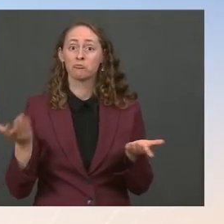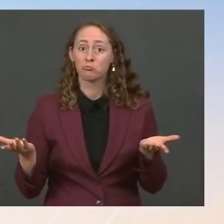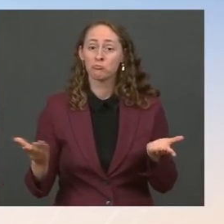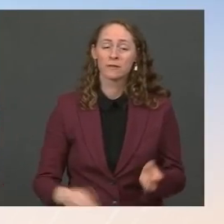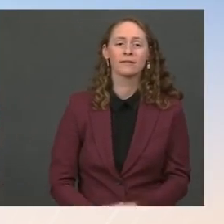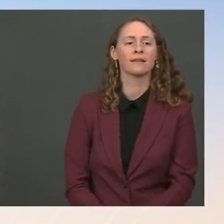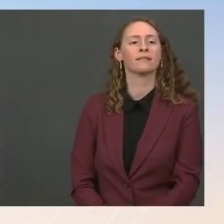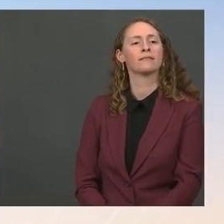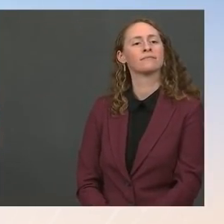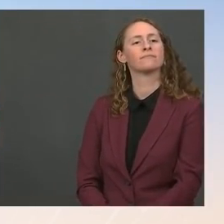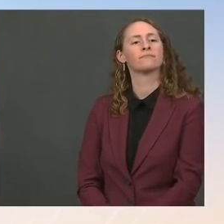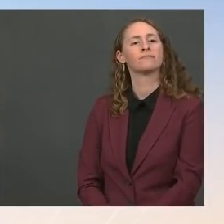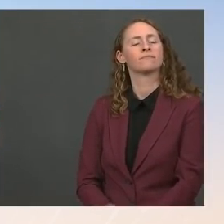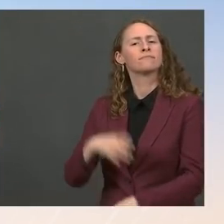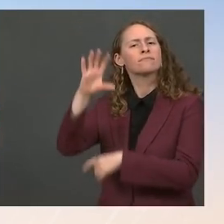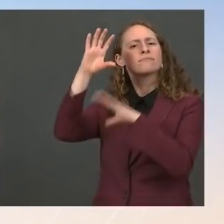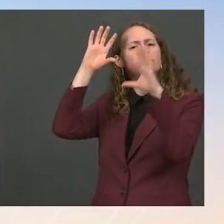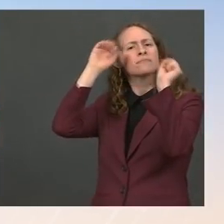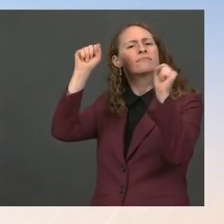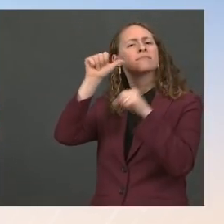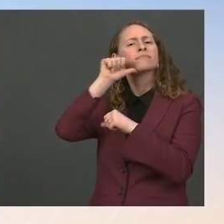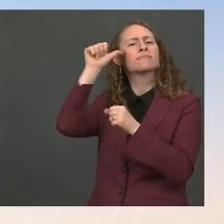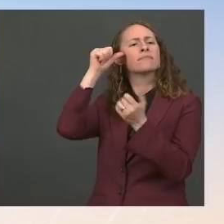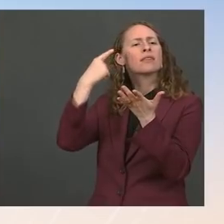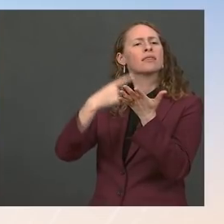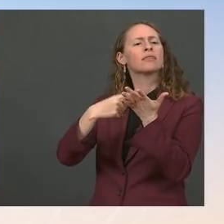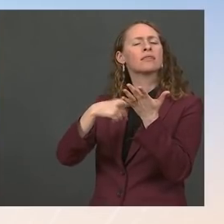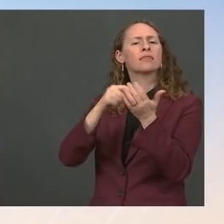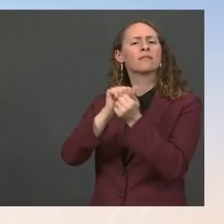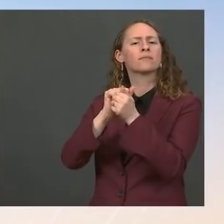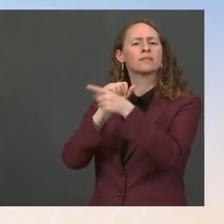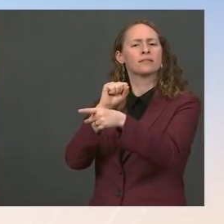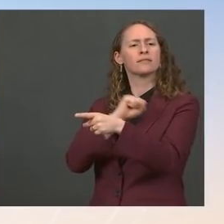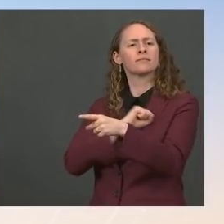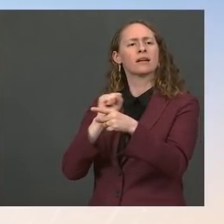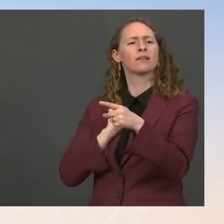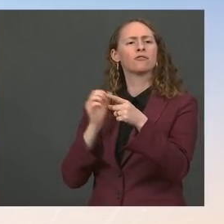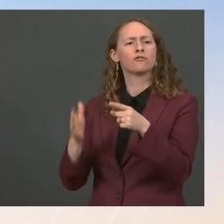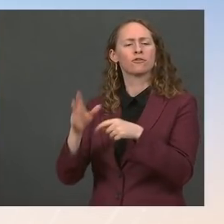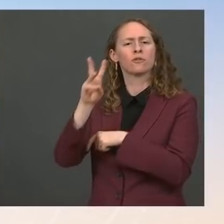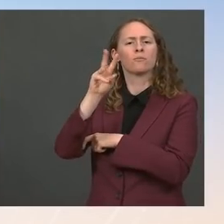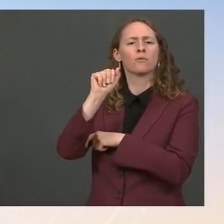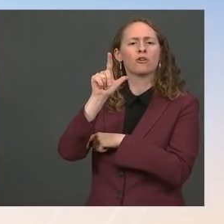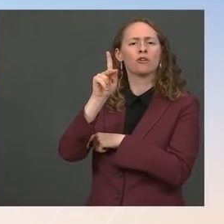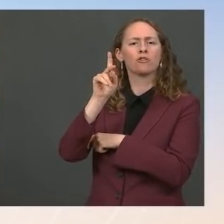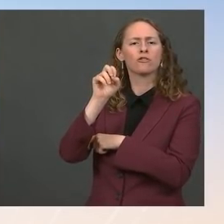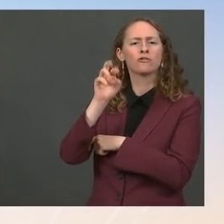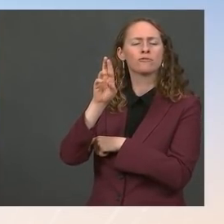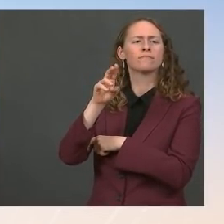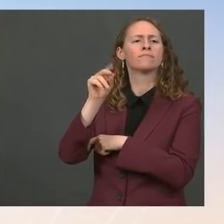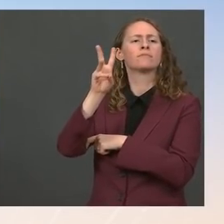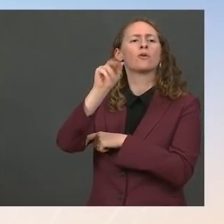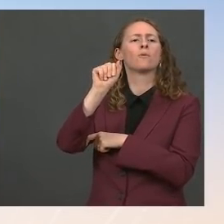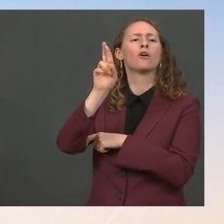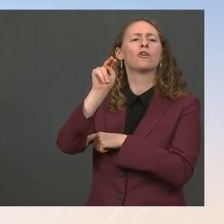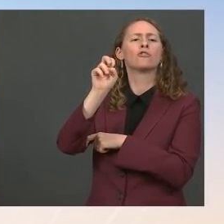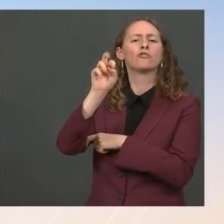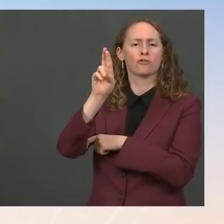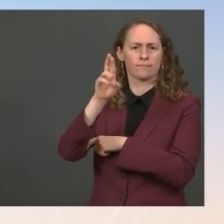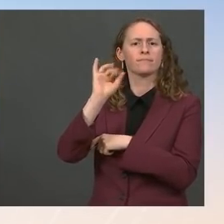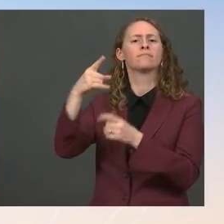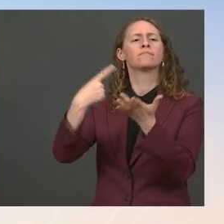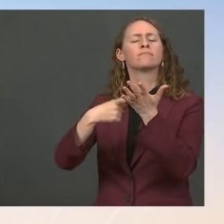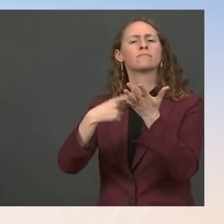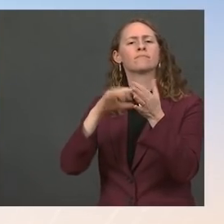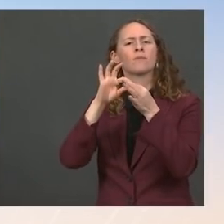spoke yesterday with Senators Padilla and Warnock about voting rights. Both of those senators have said that the